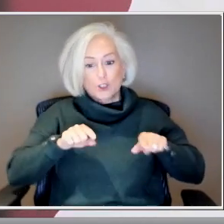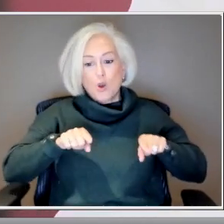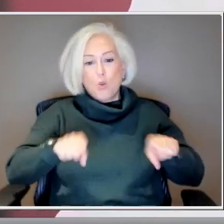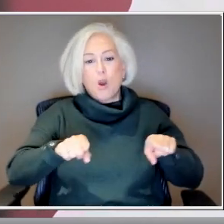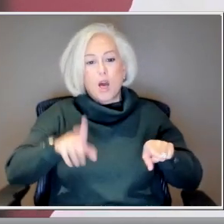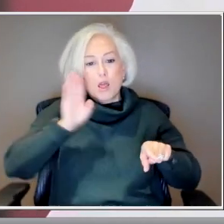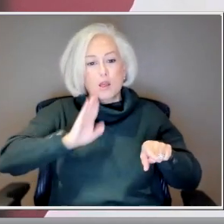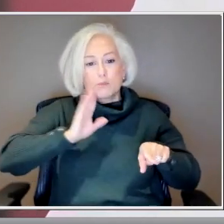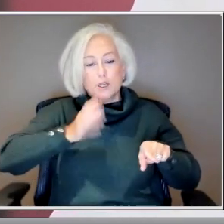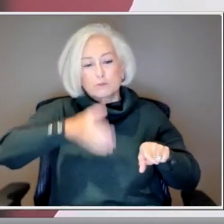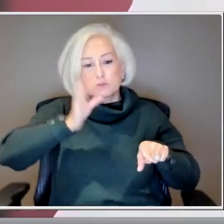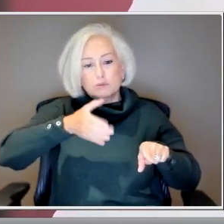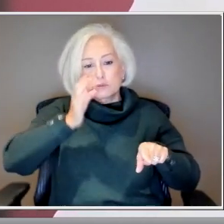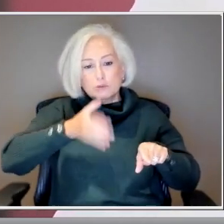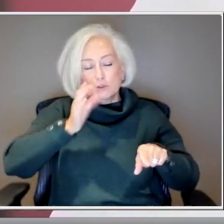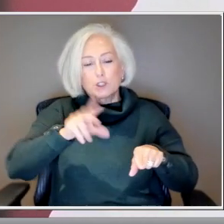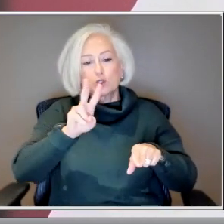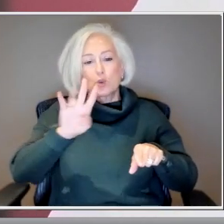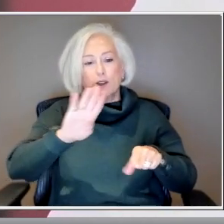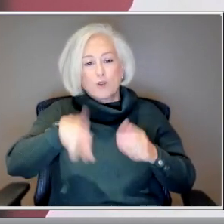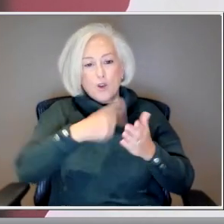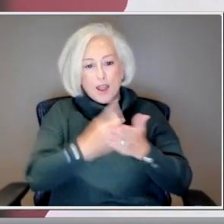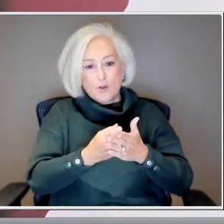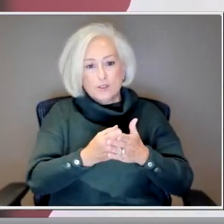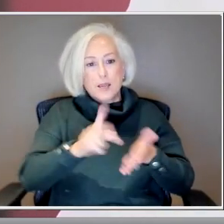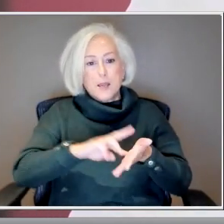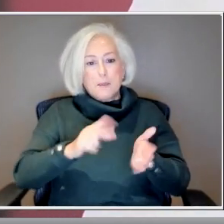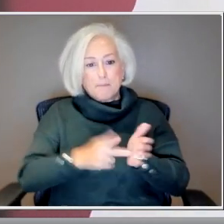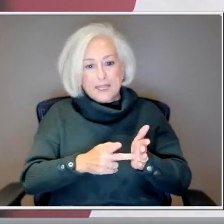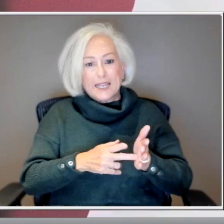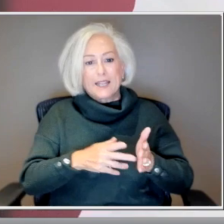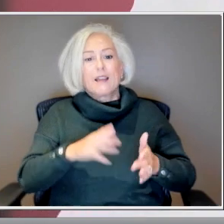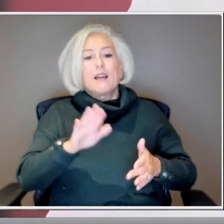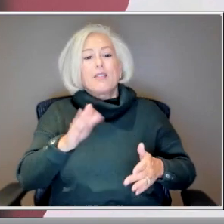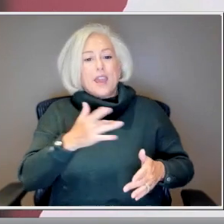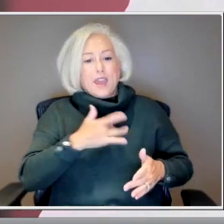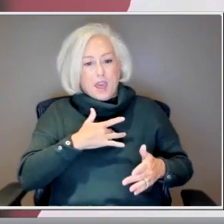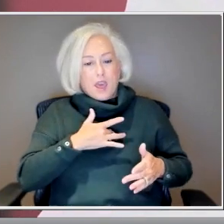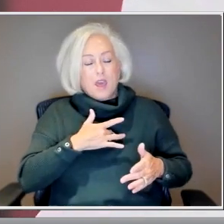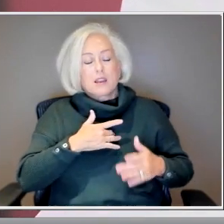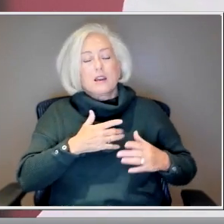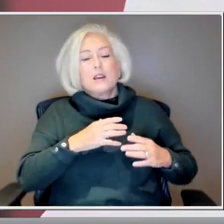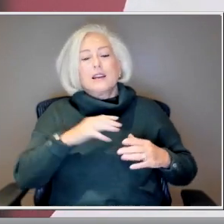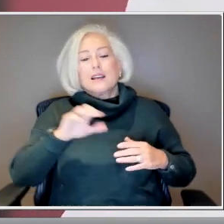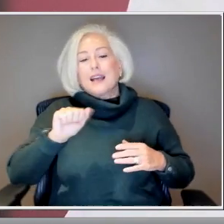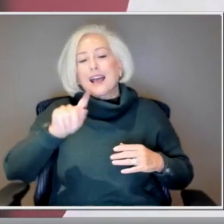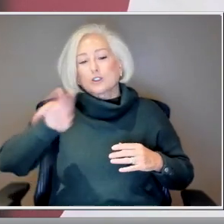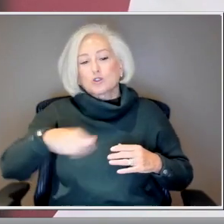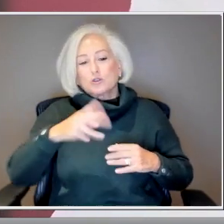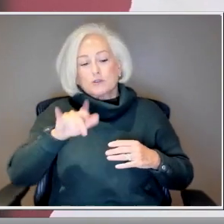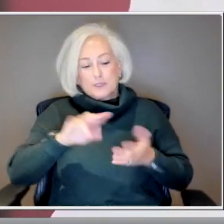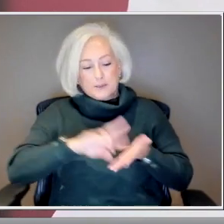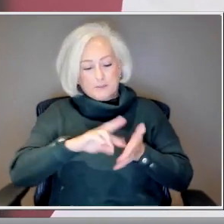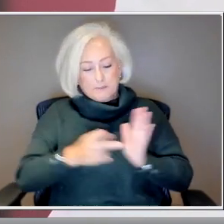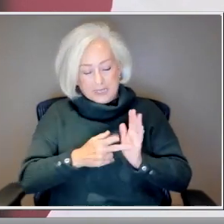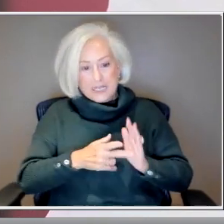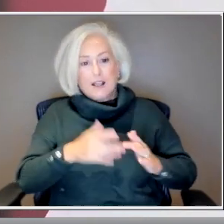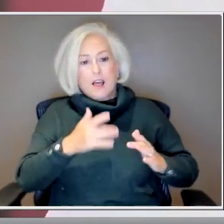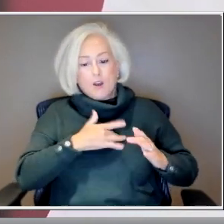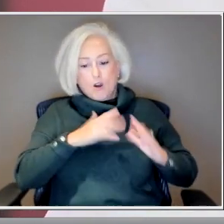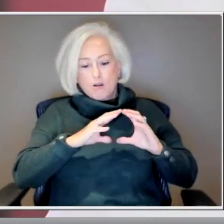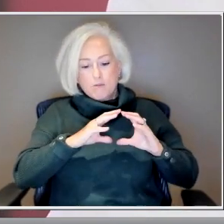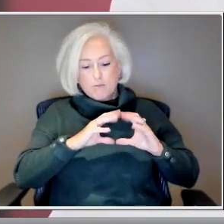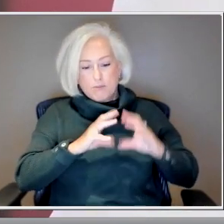having ectopy, so premature beats. And on top of that, you then start adding caffeine or energy drinks that are also known